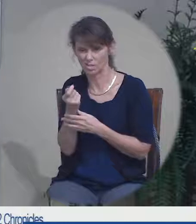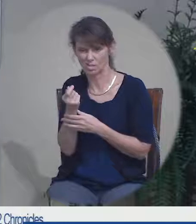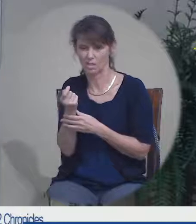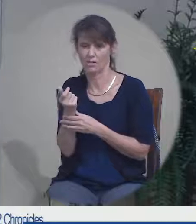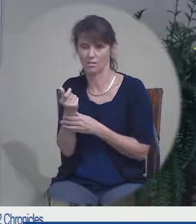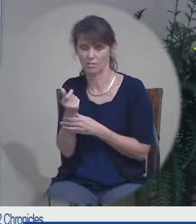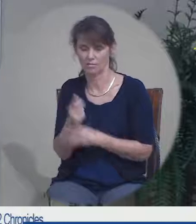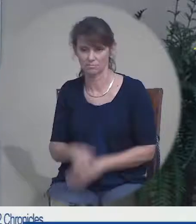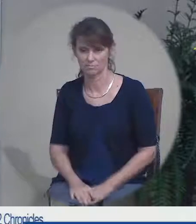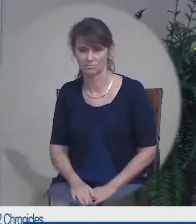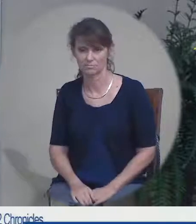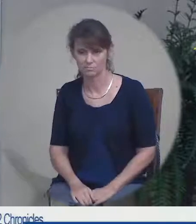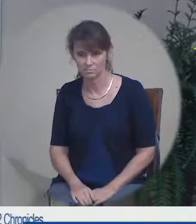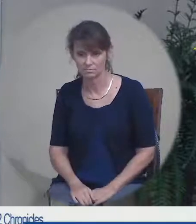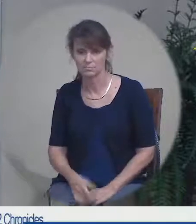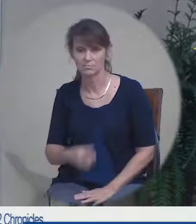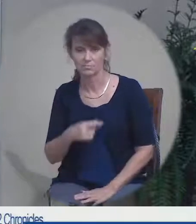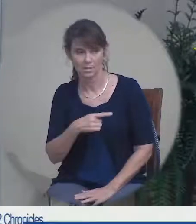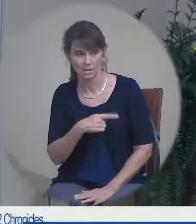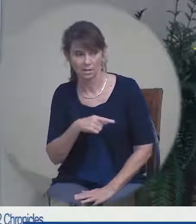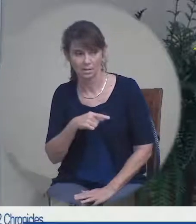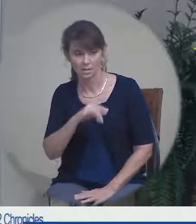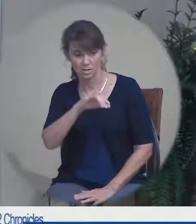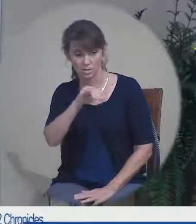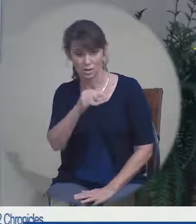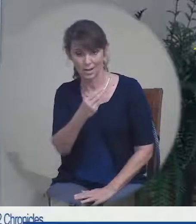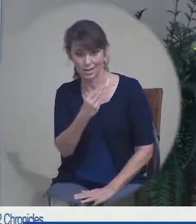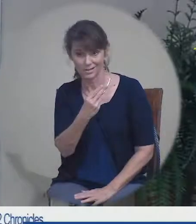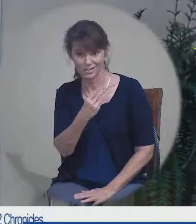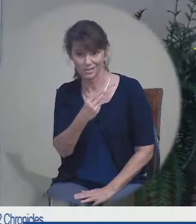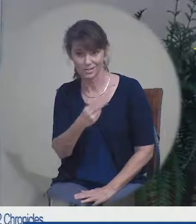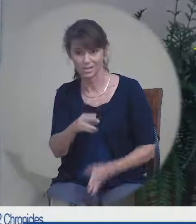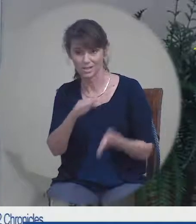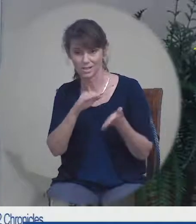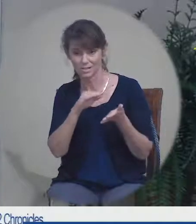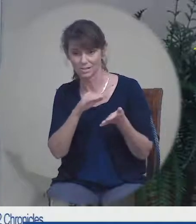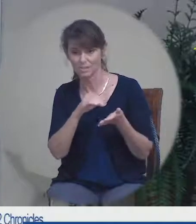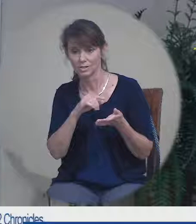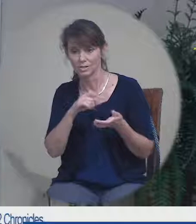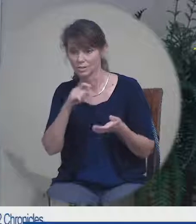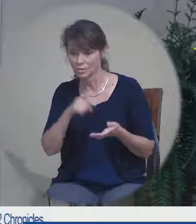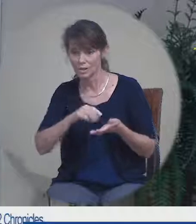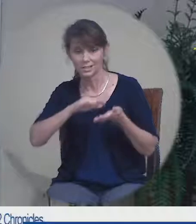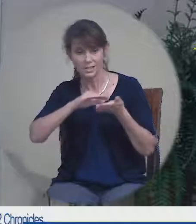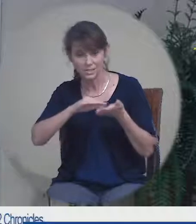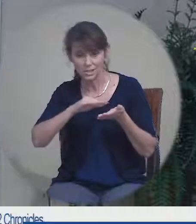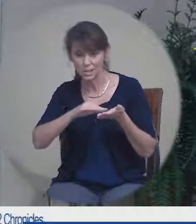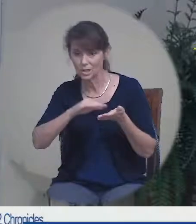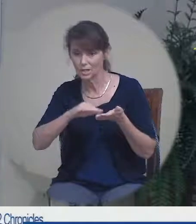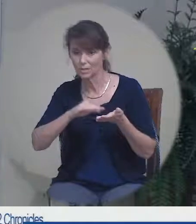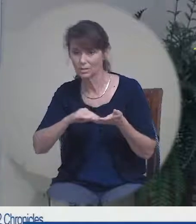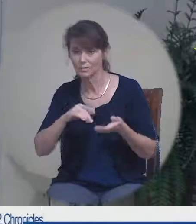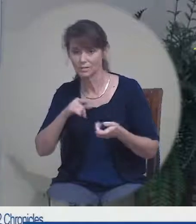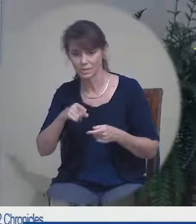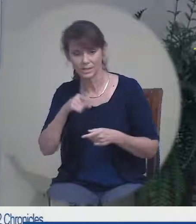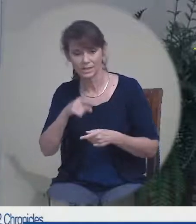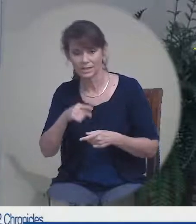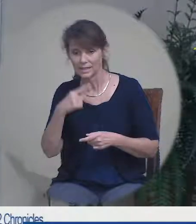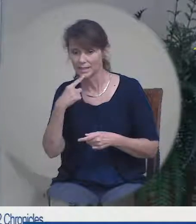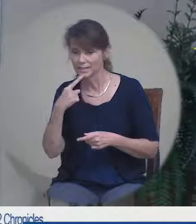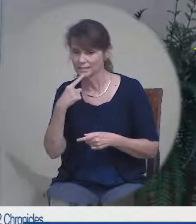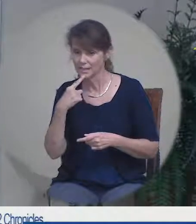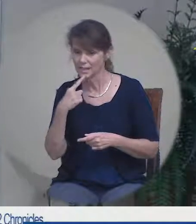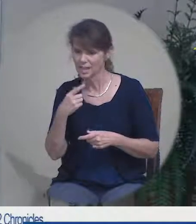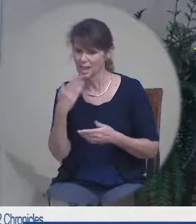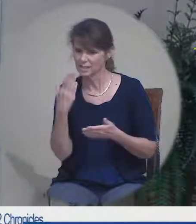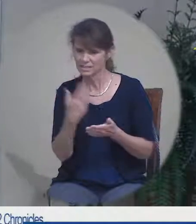all the excuses that Joash could have made, yet none of them are valid. He says, I stopped shooting because I didn't think it would do any